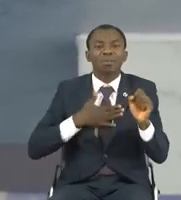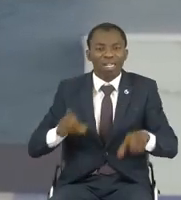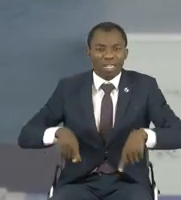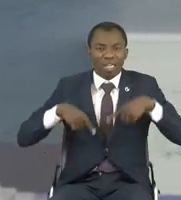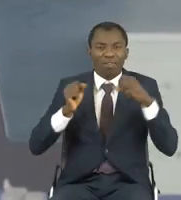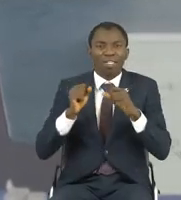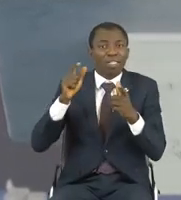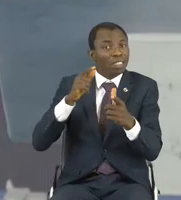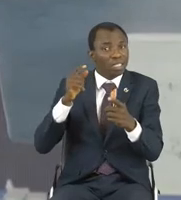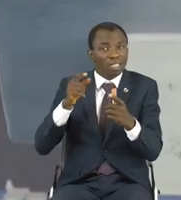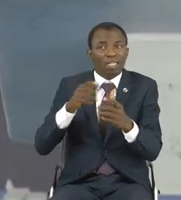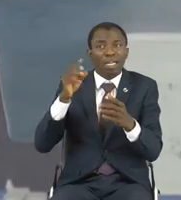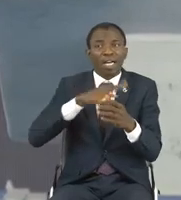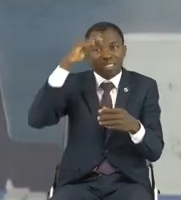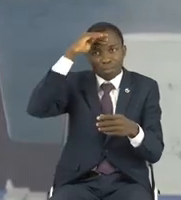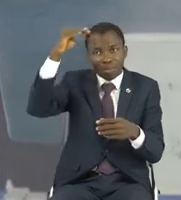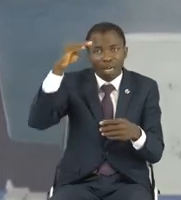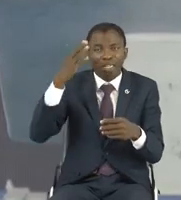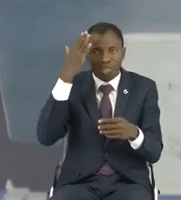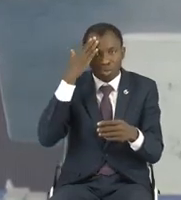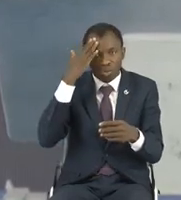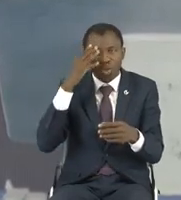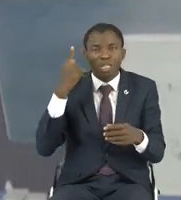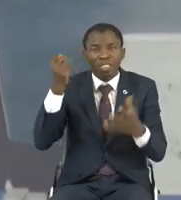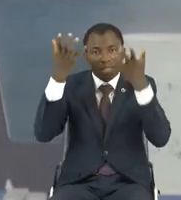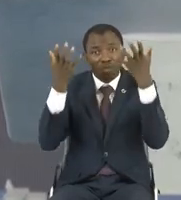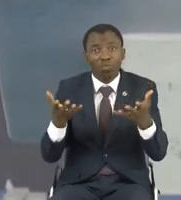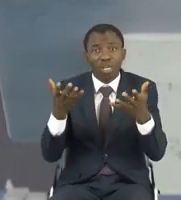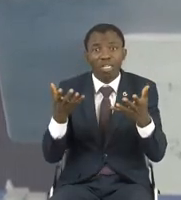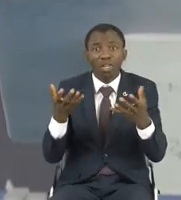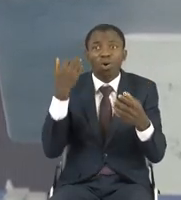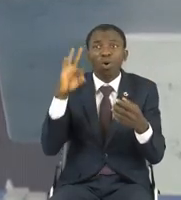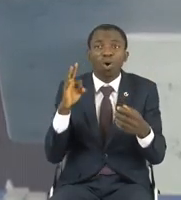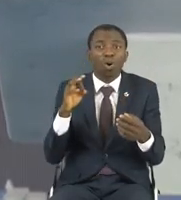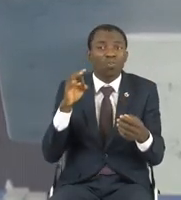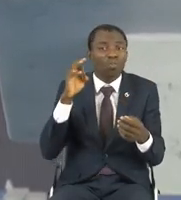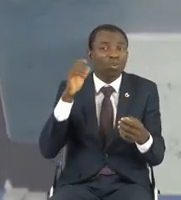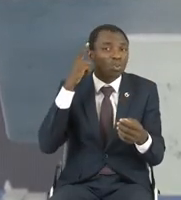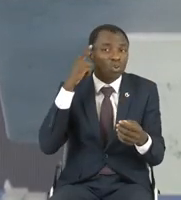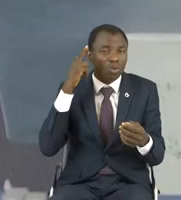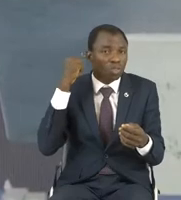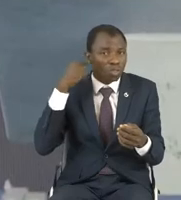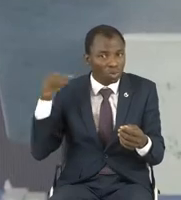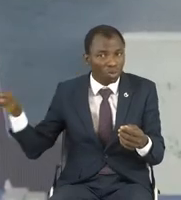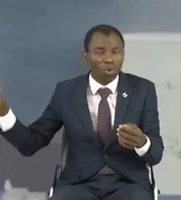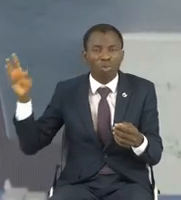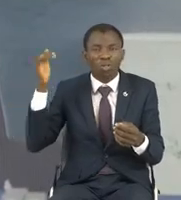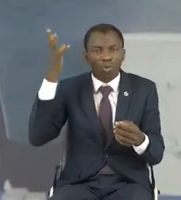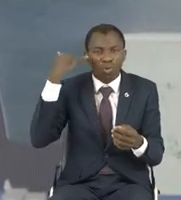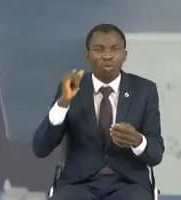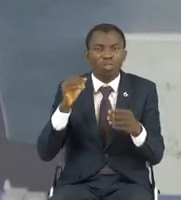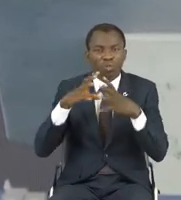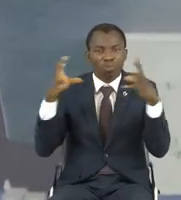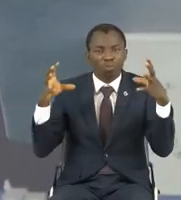knew the weight of the gold was so much already that to even swim